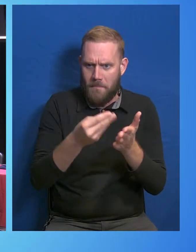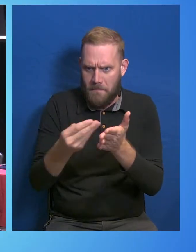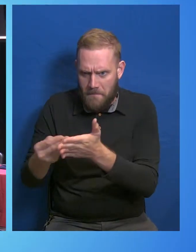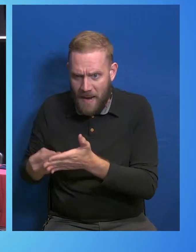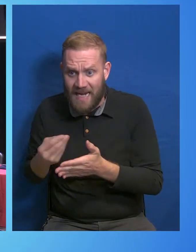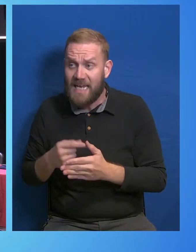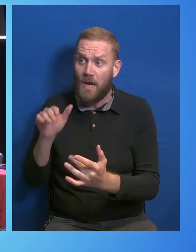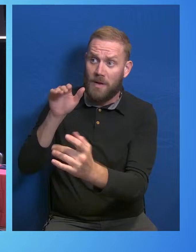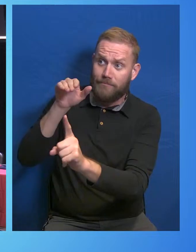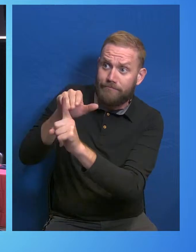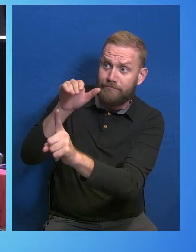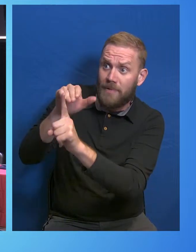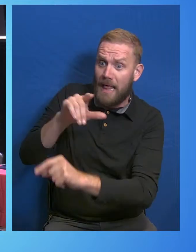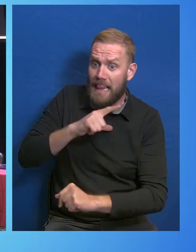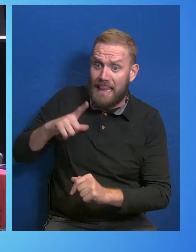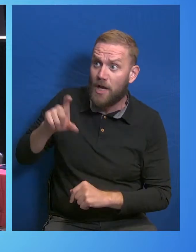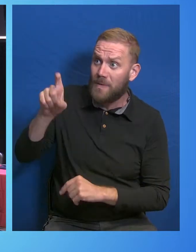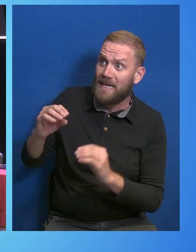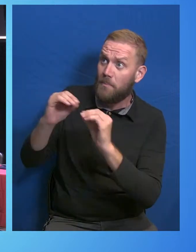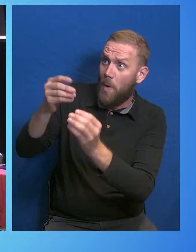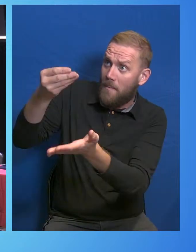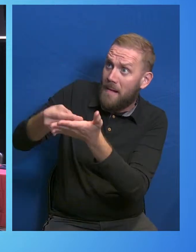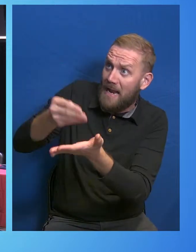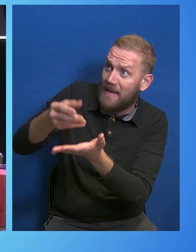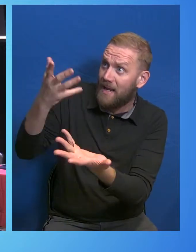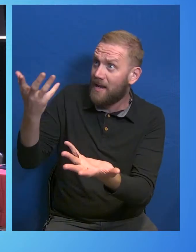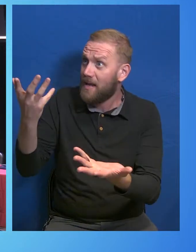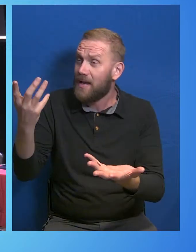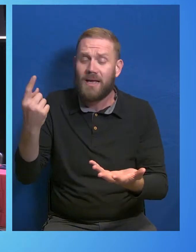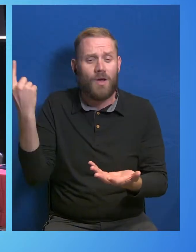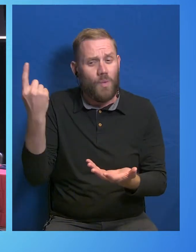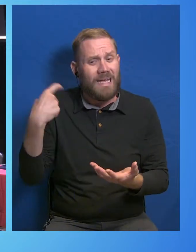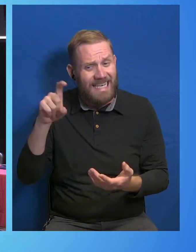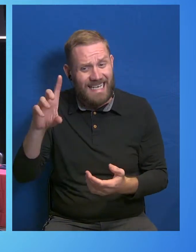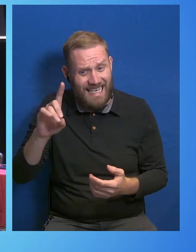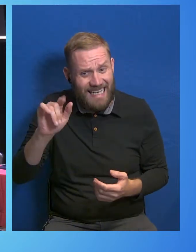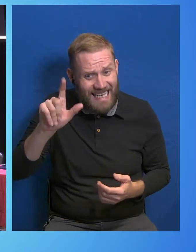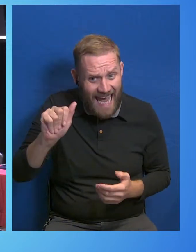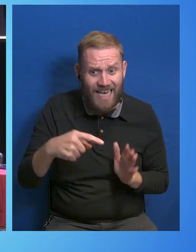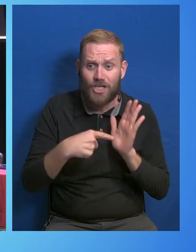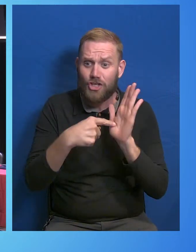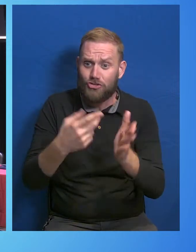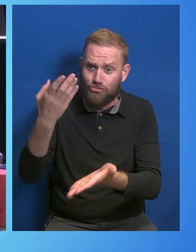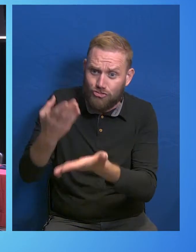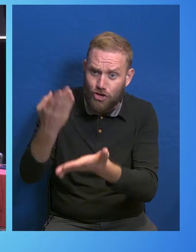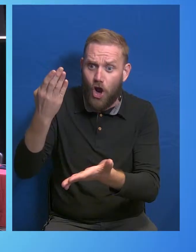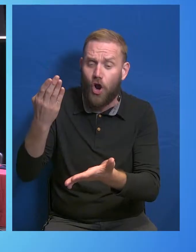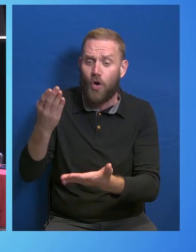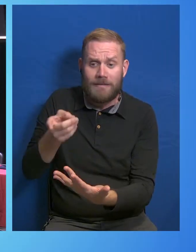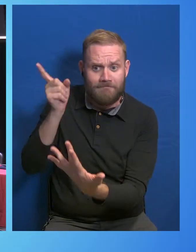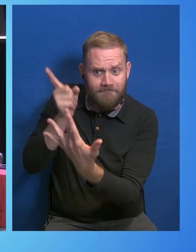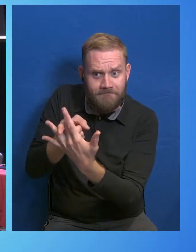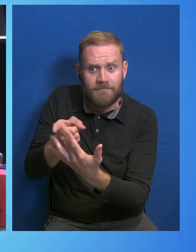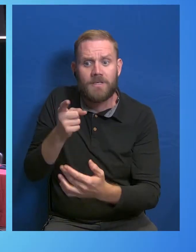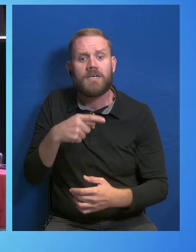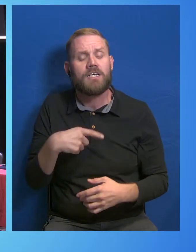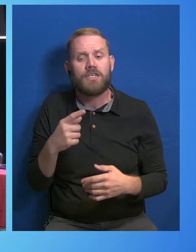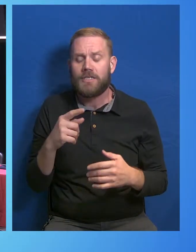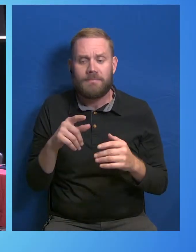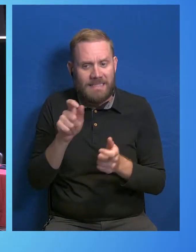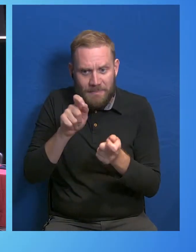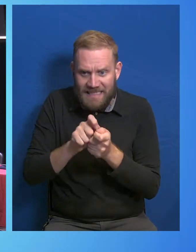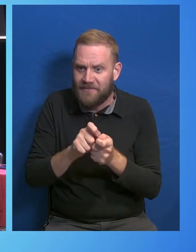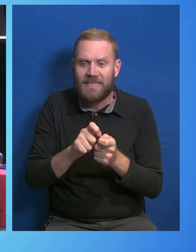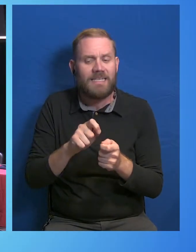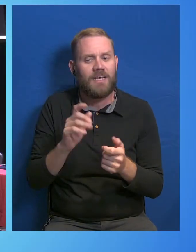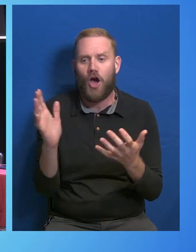goes to the legislature is going to say we need more money. We need to have data and information that is drilled right down to the school district level